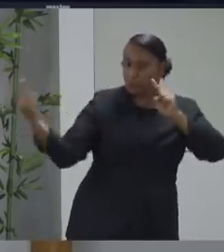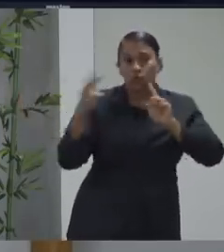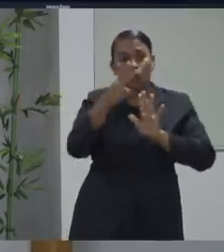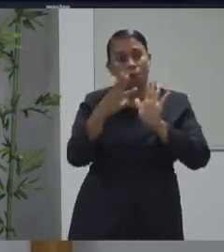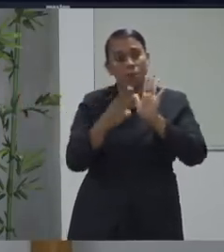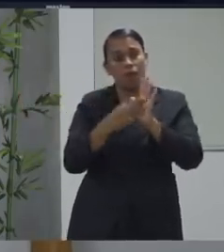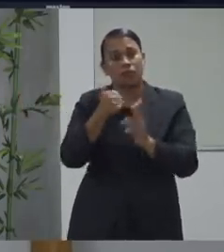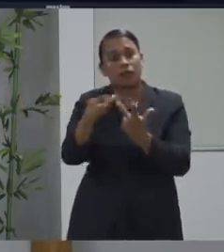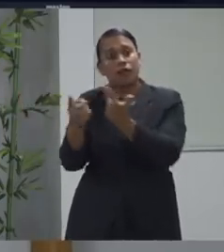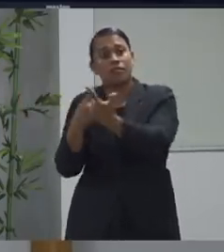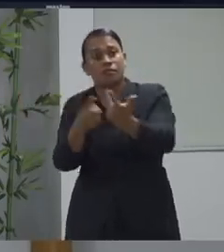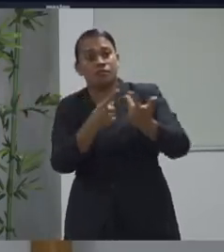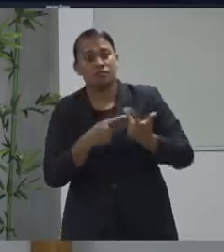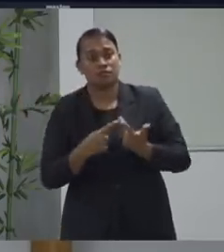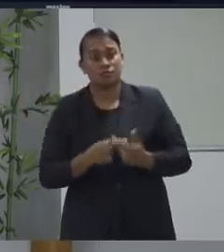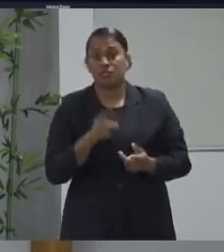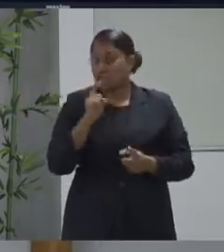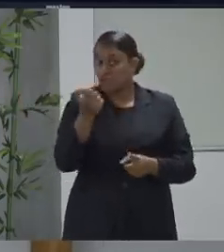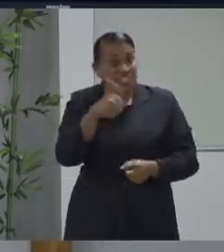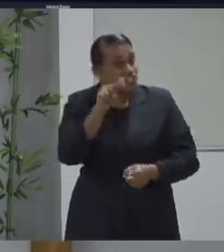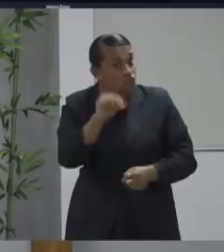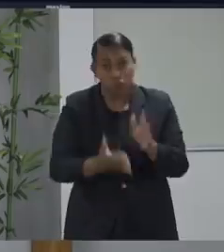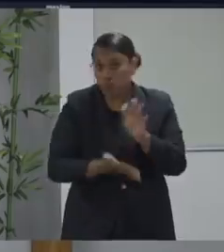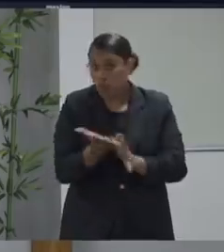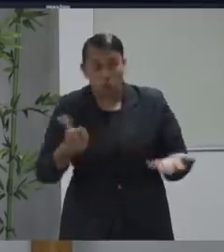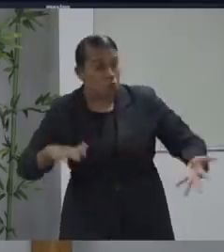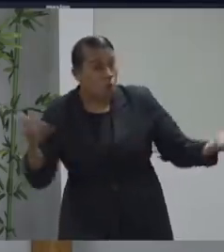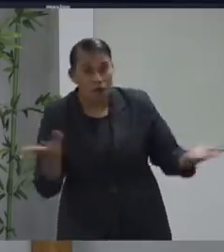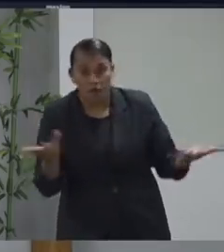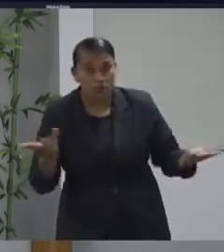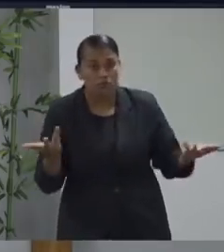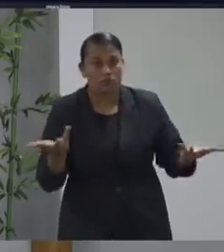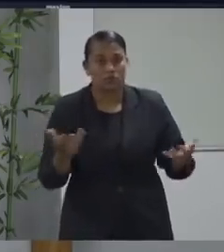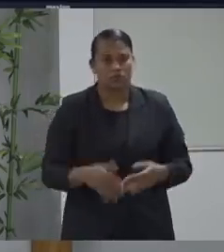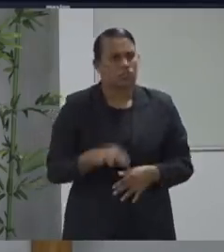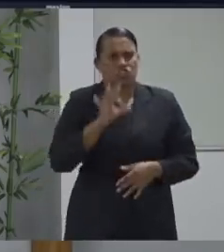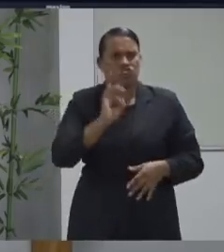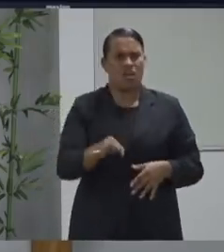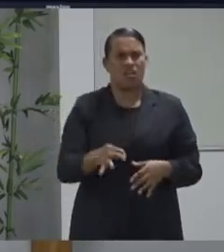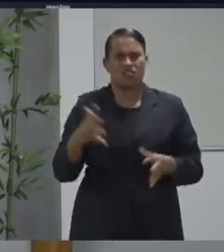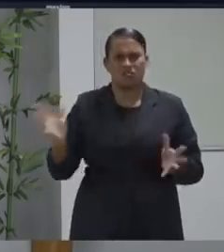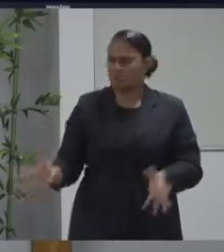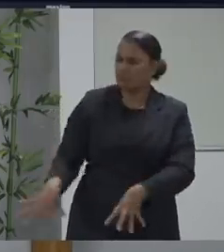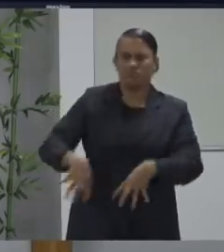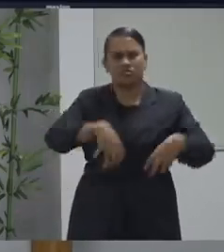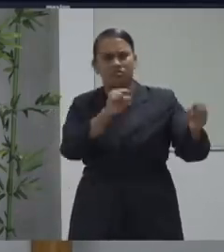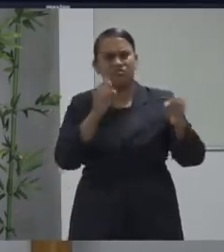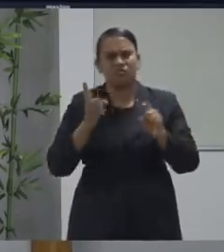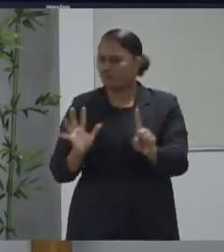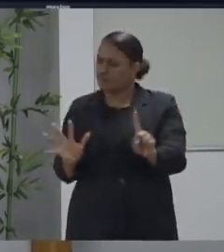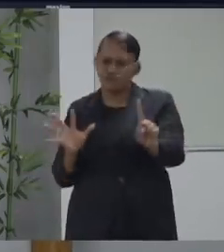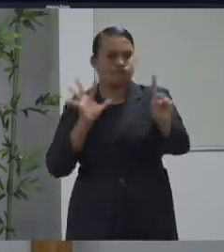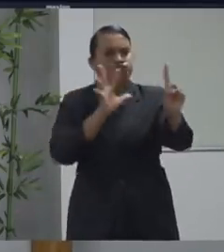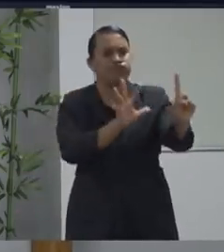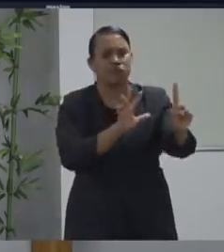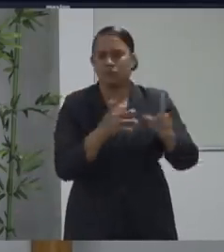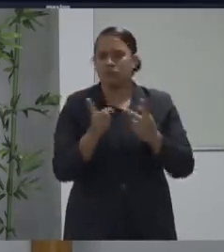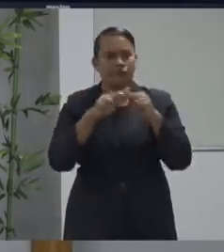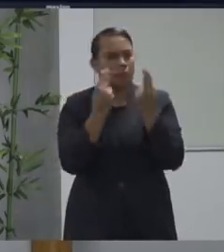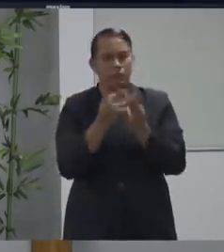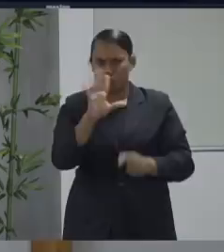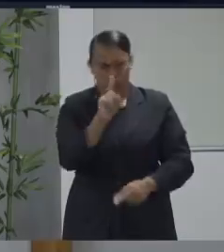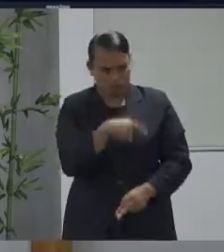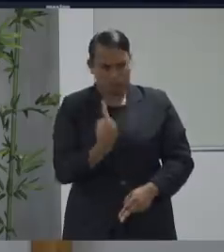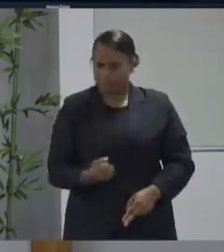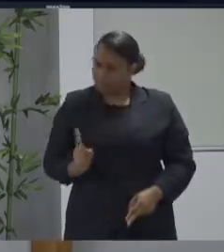people. If you need to go somewhere, do not bring your family with you. Go alone. And wherever you go